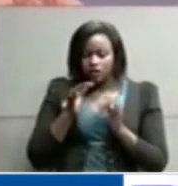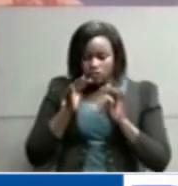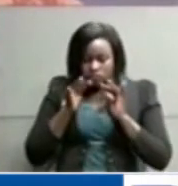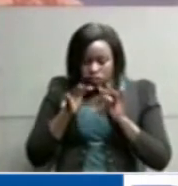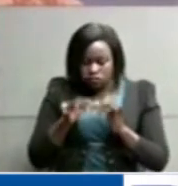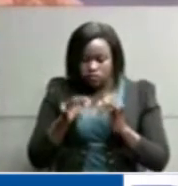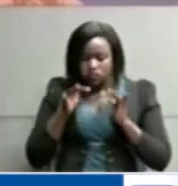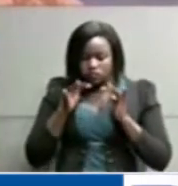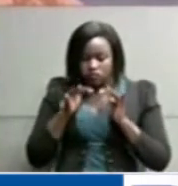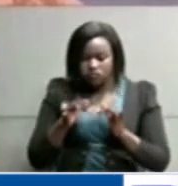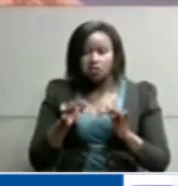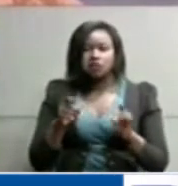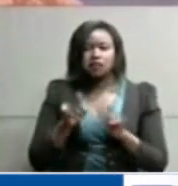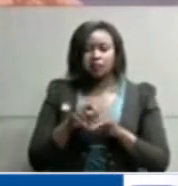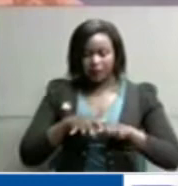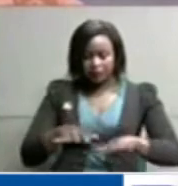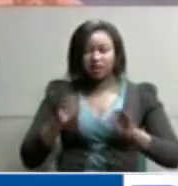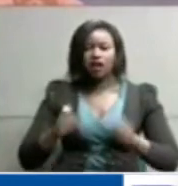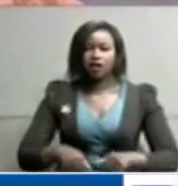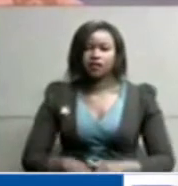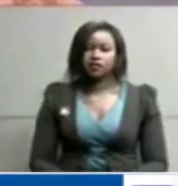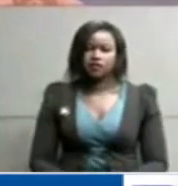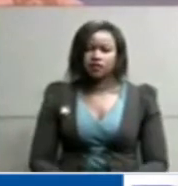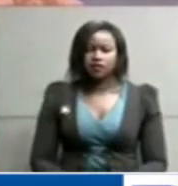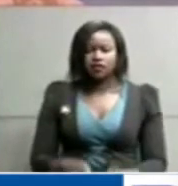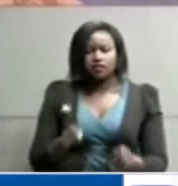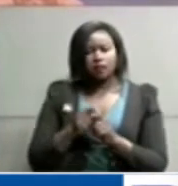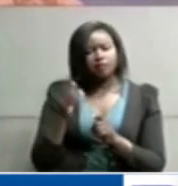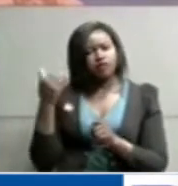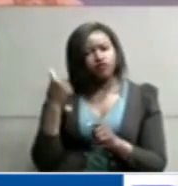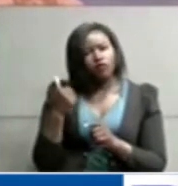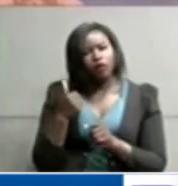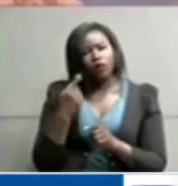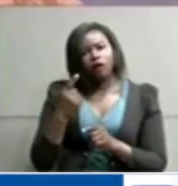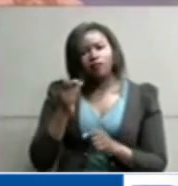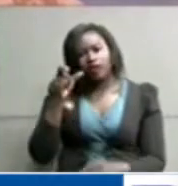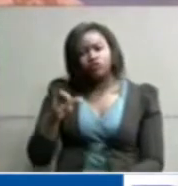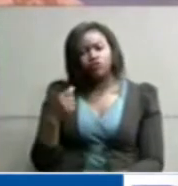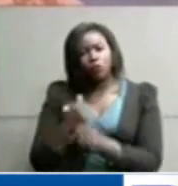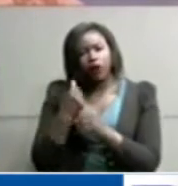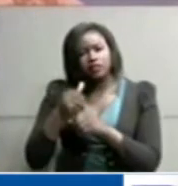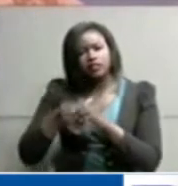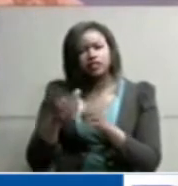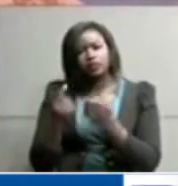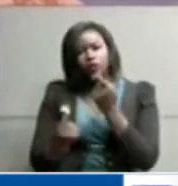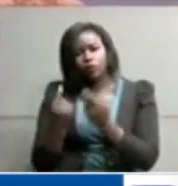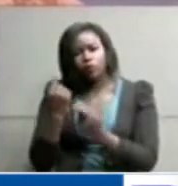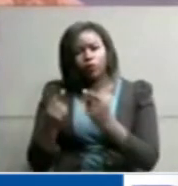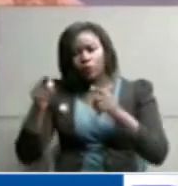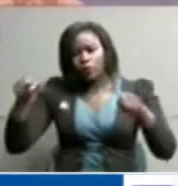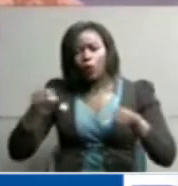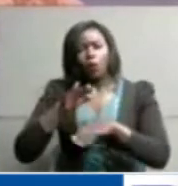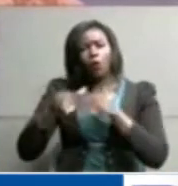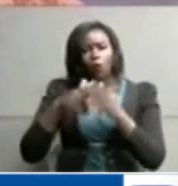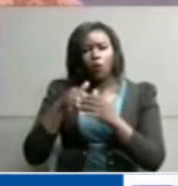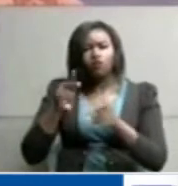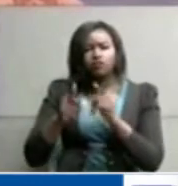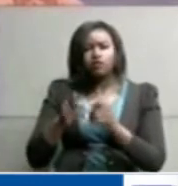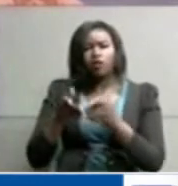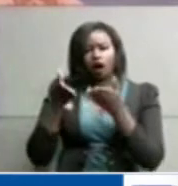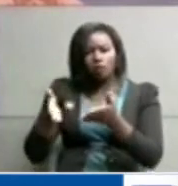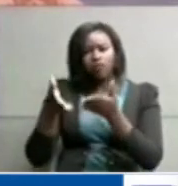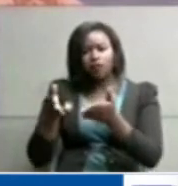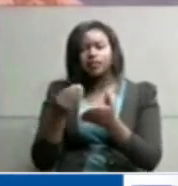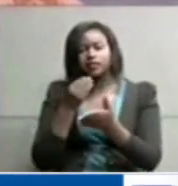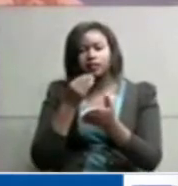spread. And this Typhoid Mary, I think, worked in a kitchen. And so all the people who were passing there got affected.